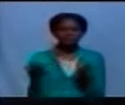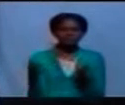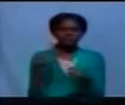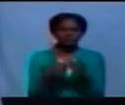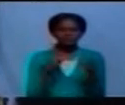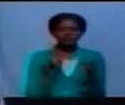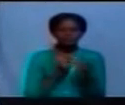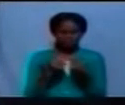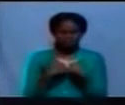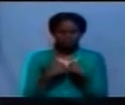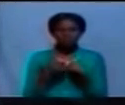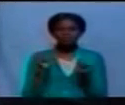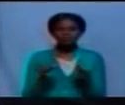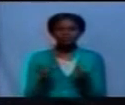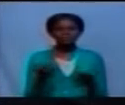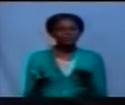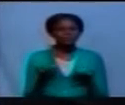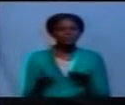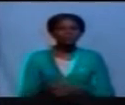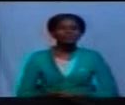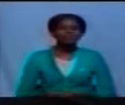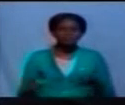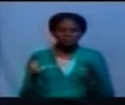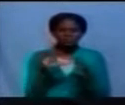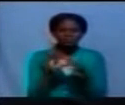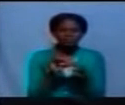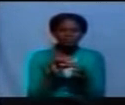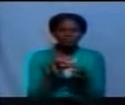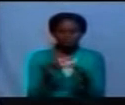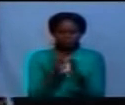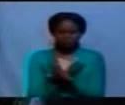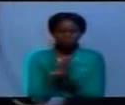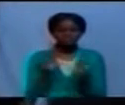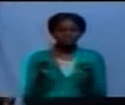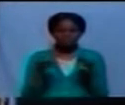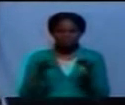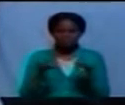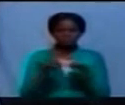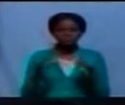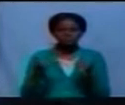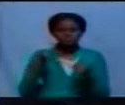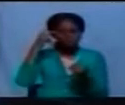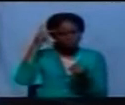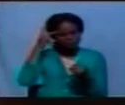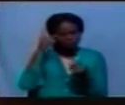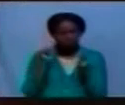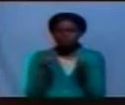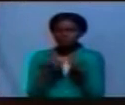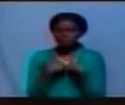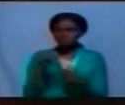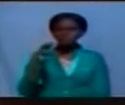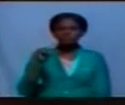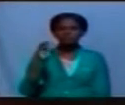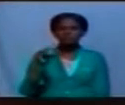the shareholders could be looking at in terms of joining the Zambian market. But competition is... So there could be a bit of a monopoly among the